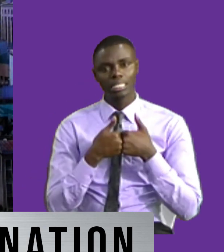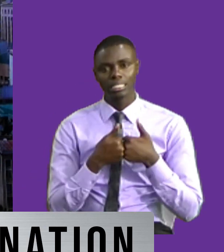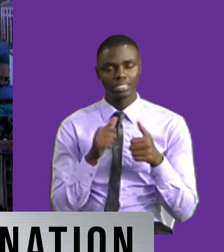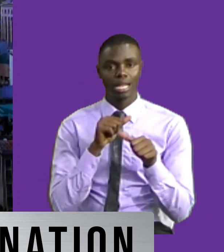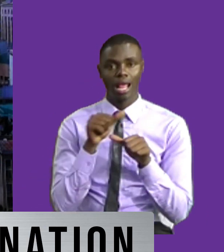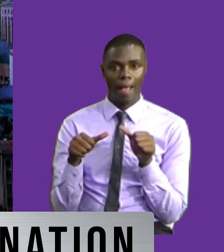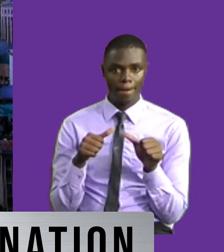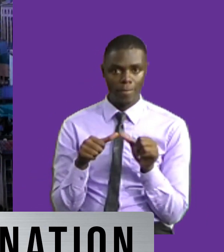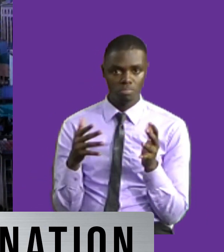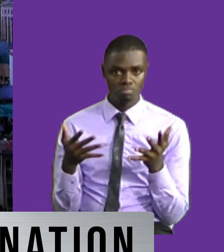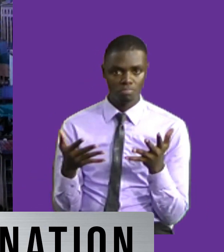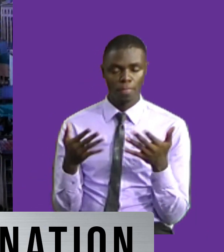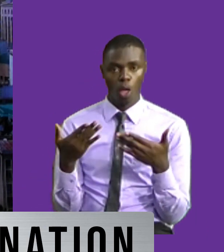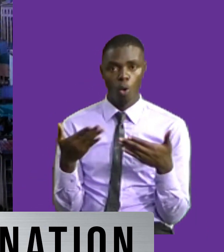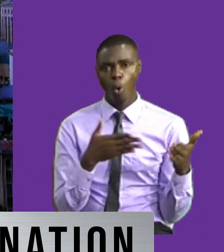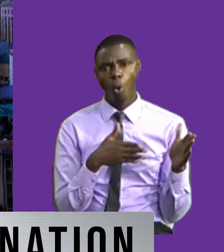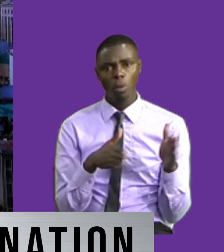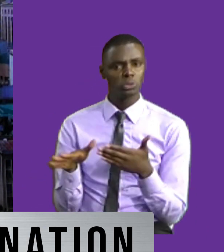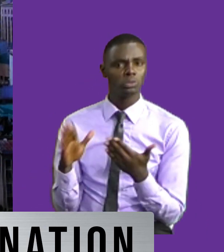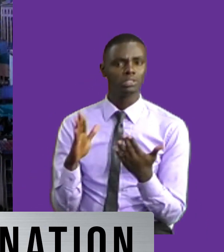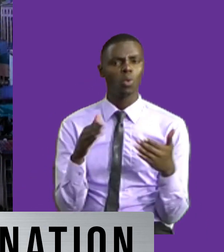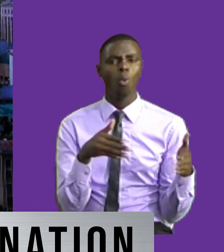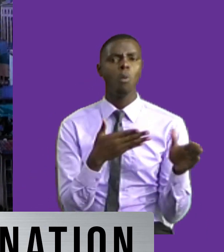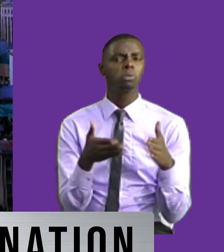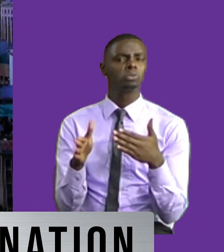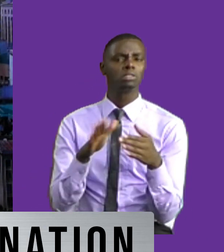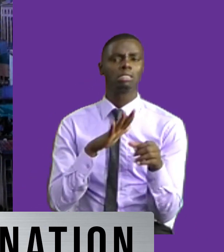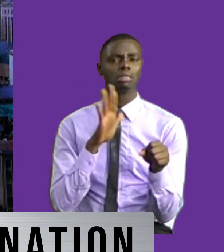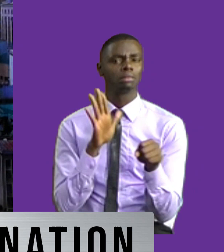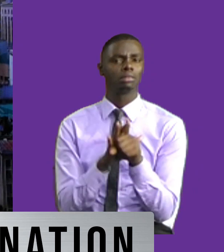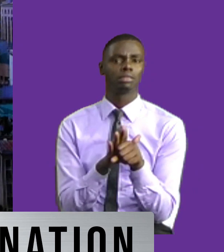about opportunities. Opportunities